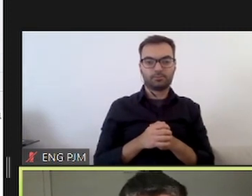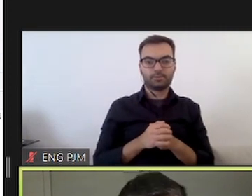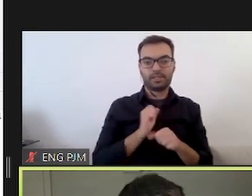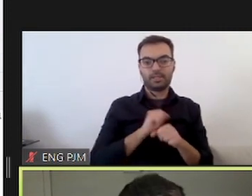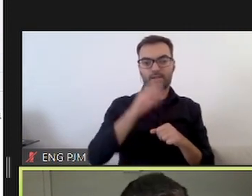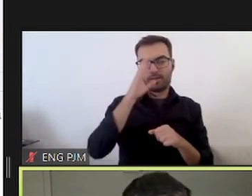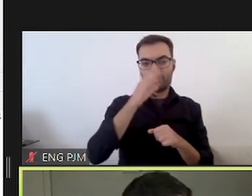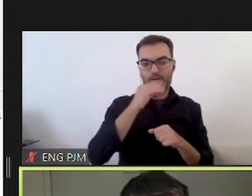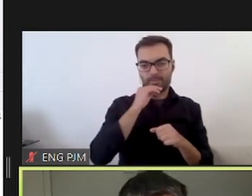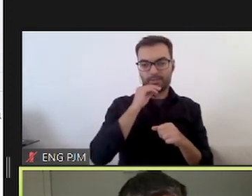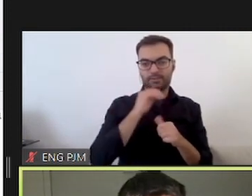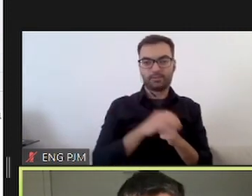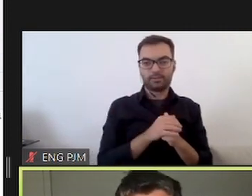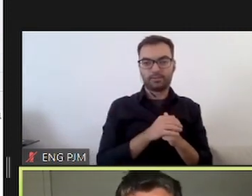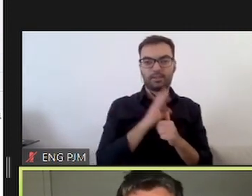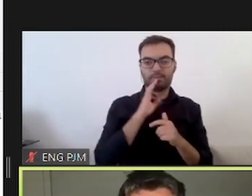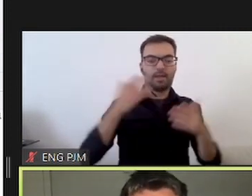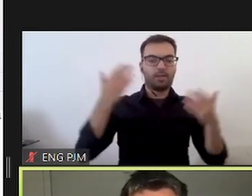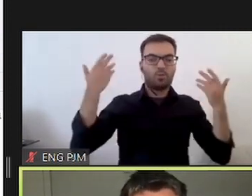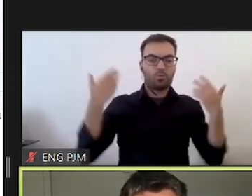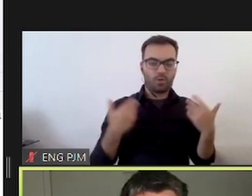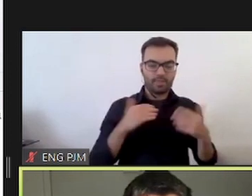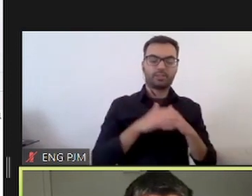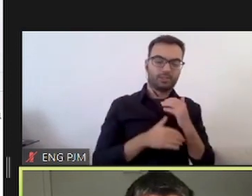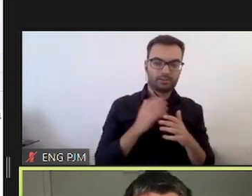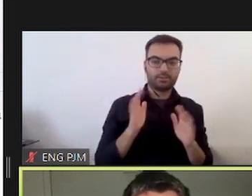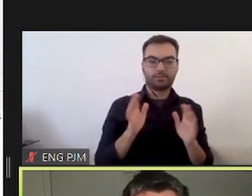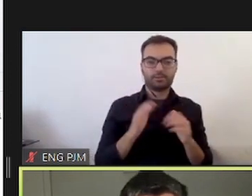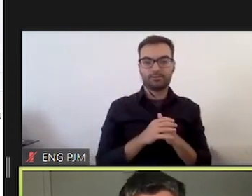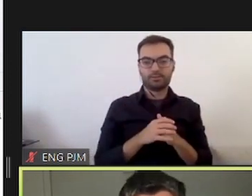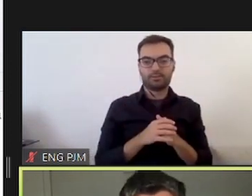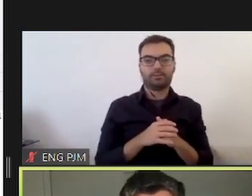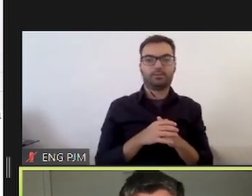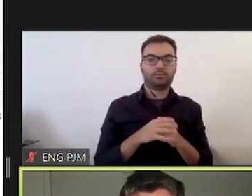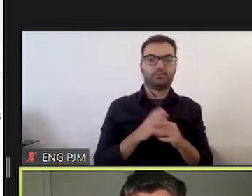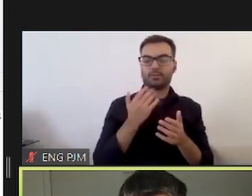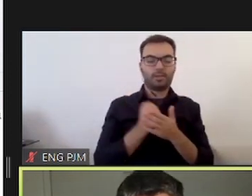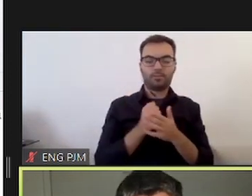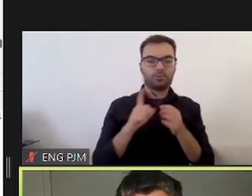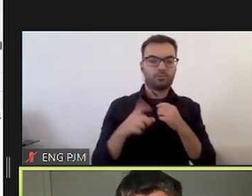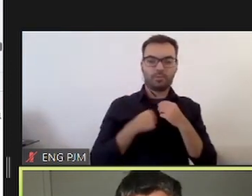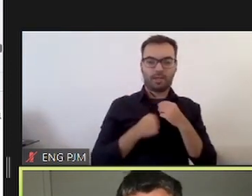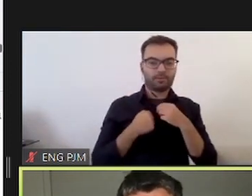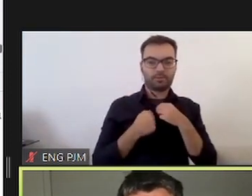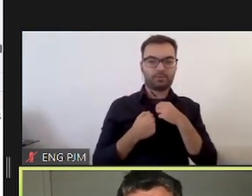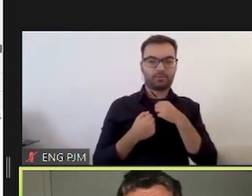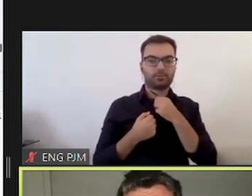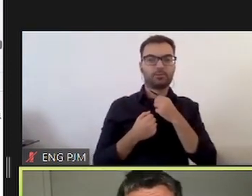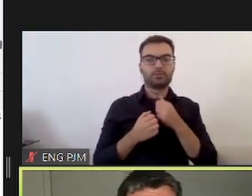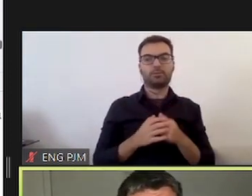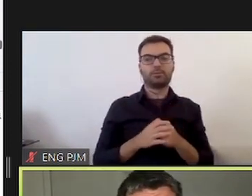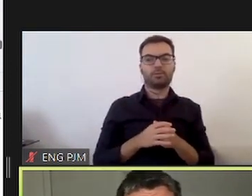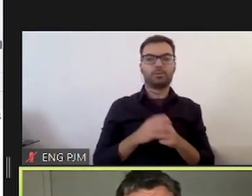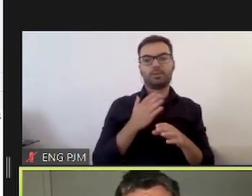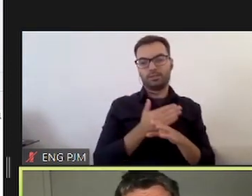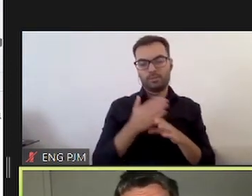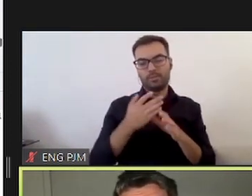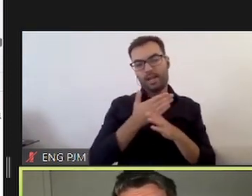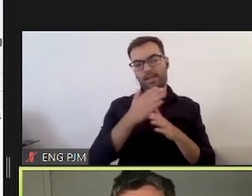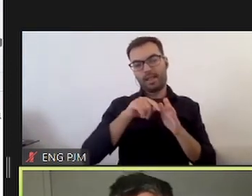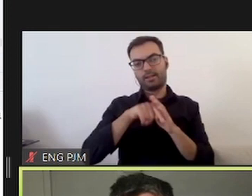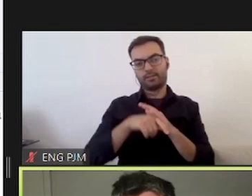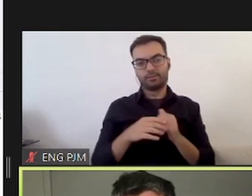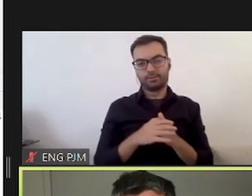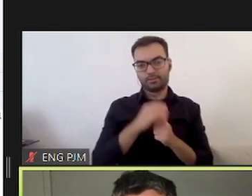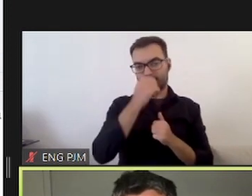image. Luckily, it's the background image. So the rules are not applied for that. Fantastic. So we can go farther. Oh,